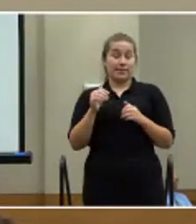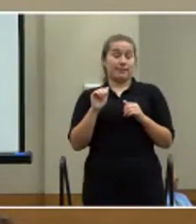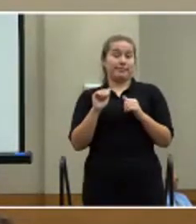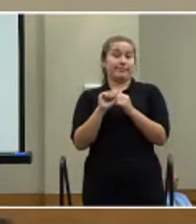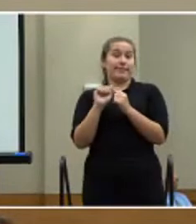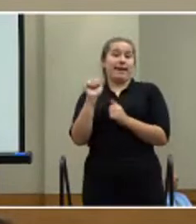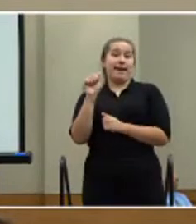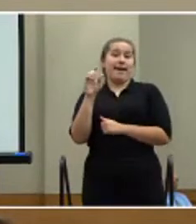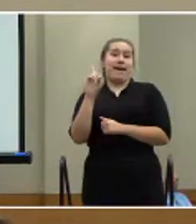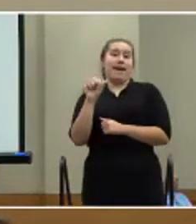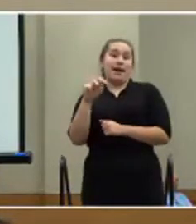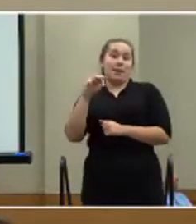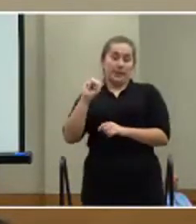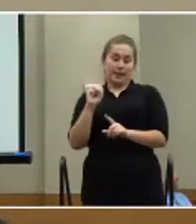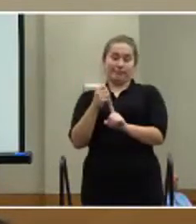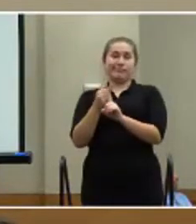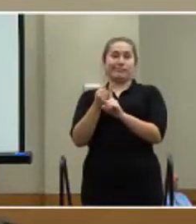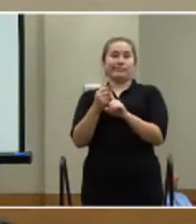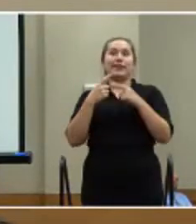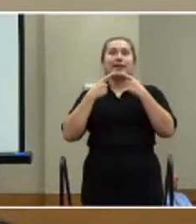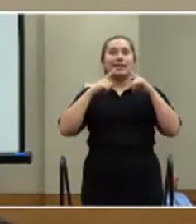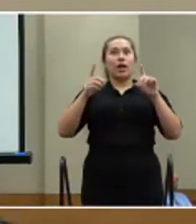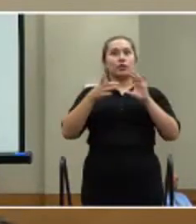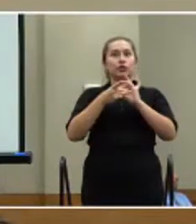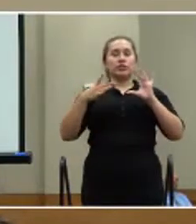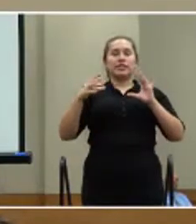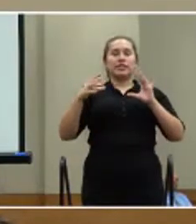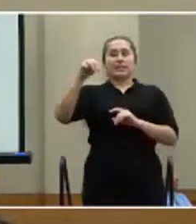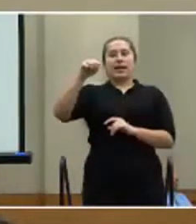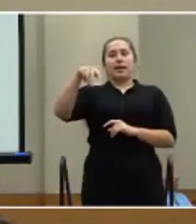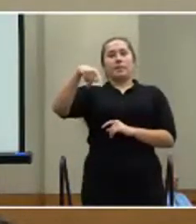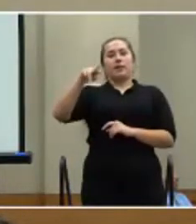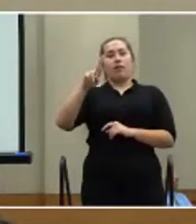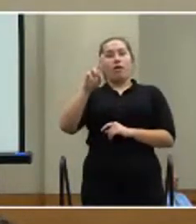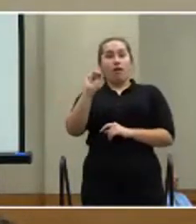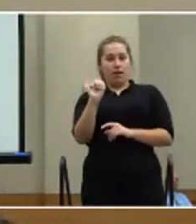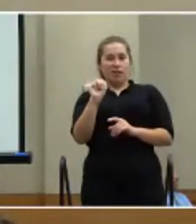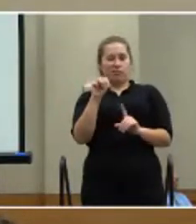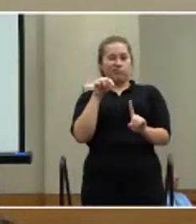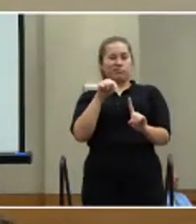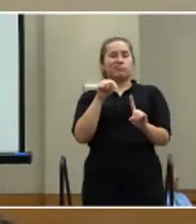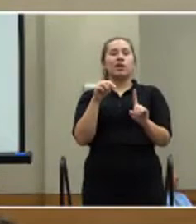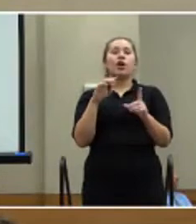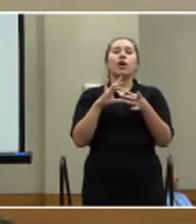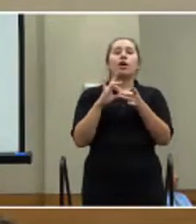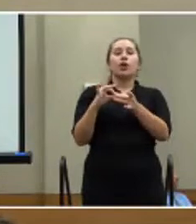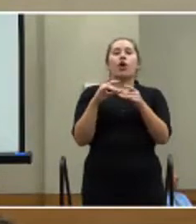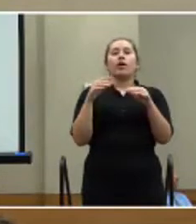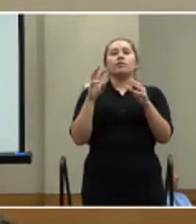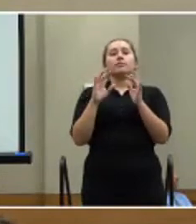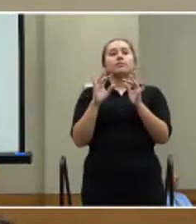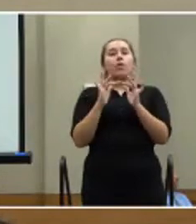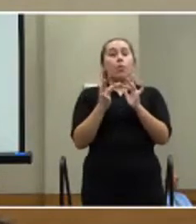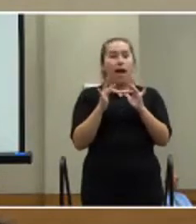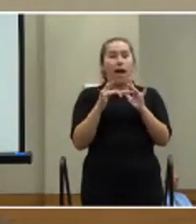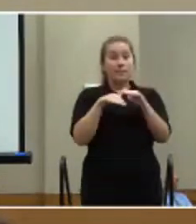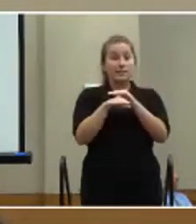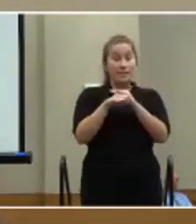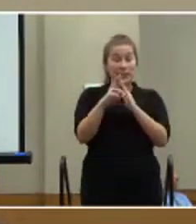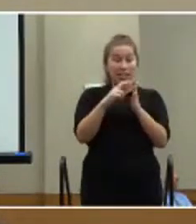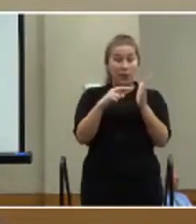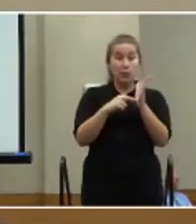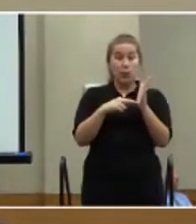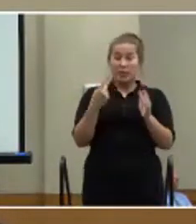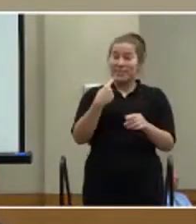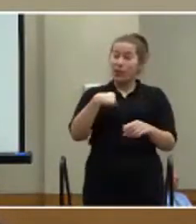administration is announcing the release of the NPRM regarding web accessibility rules that we have been